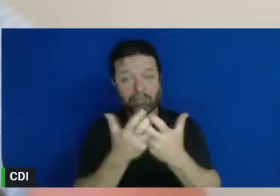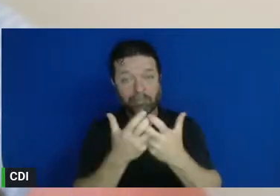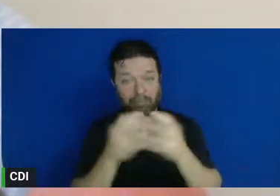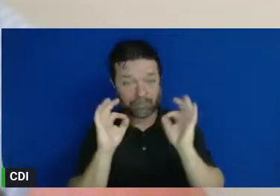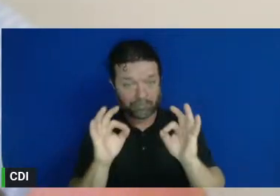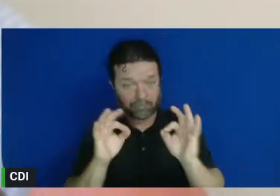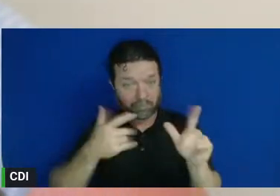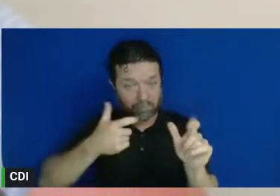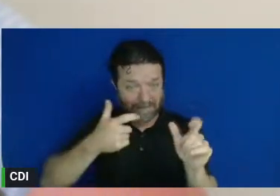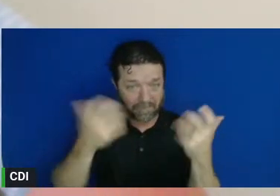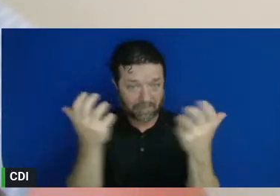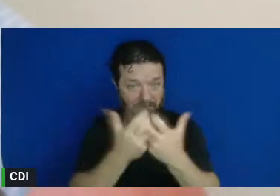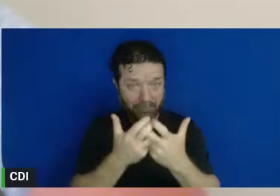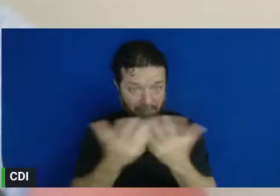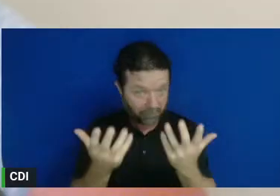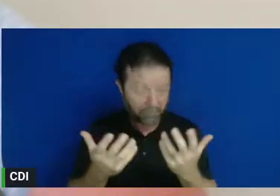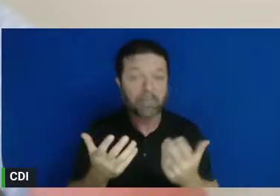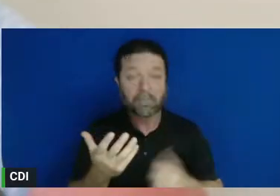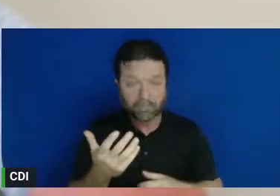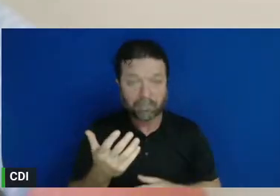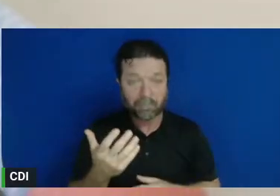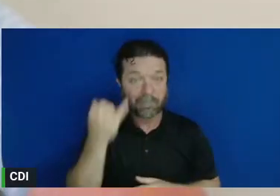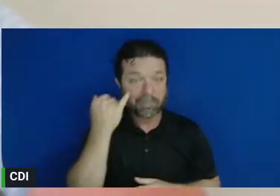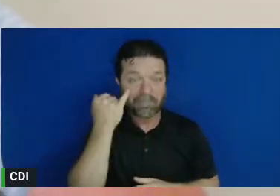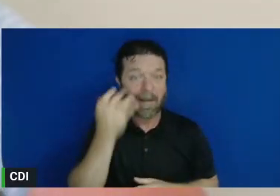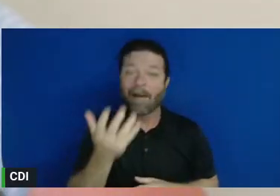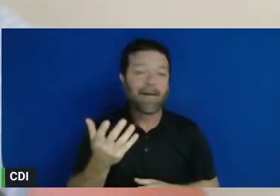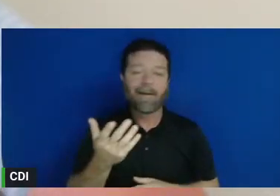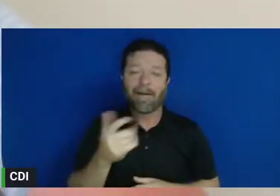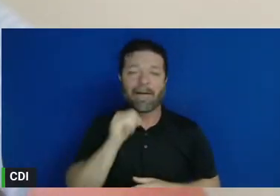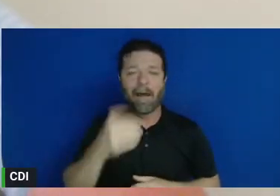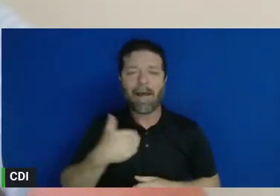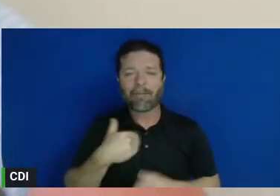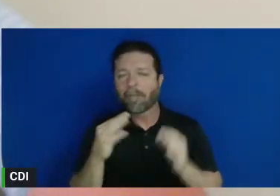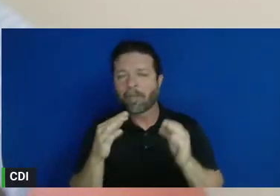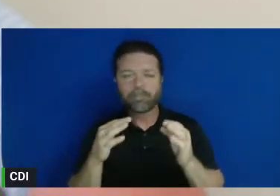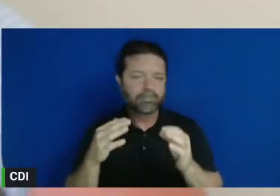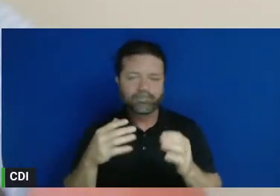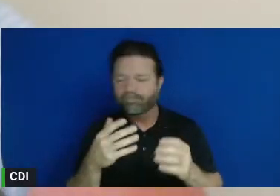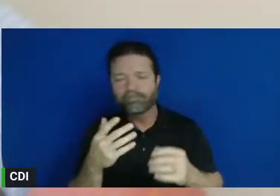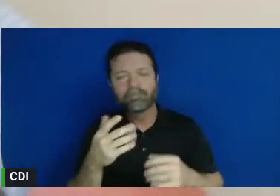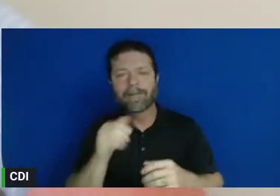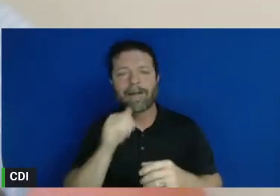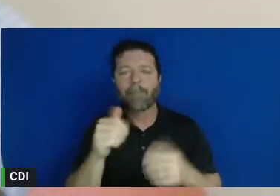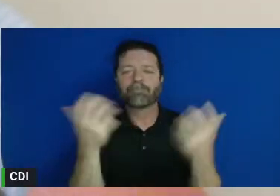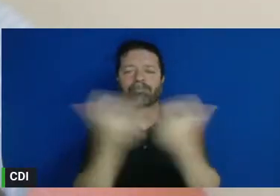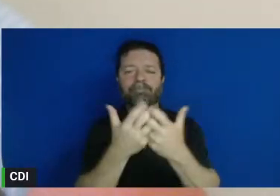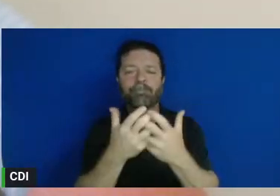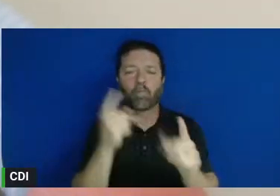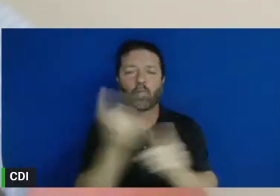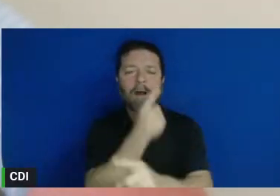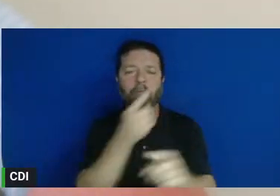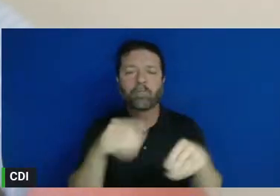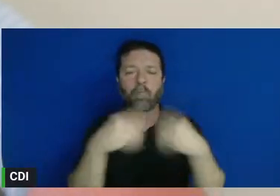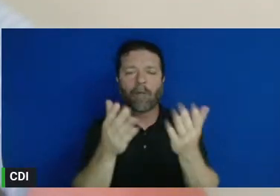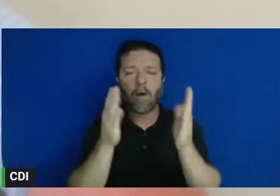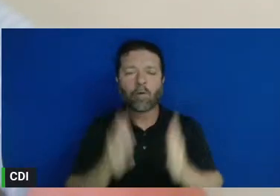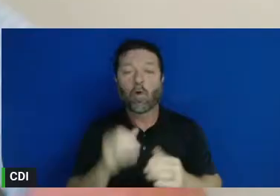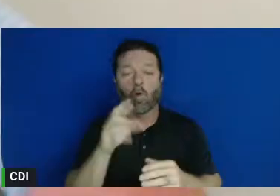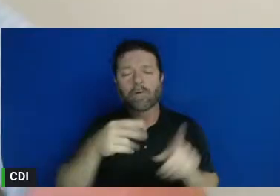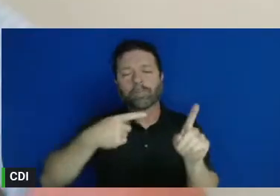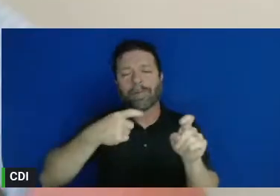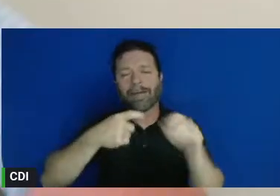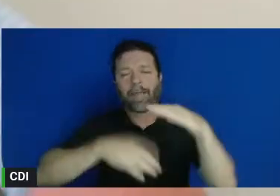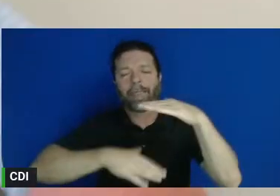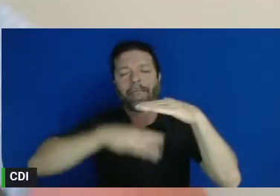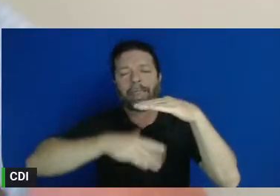don't have an approved provider or their speeds aren't up to snuff, that's not necessarily the